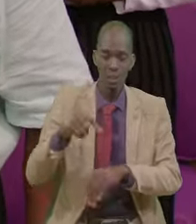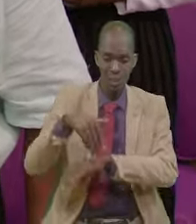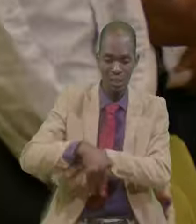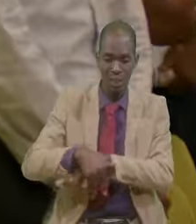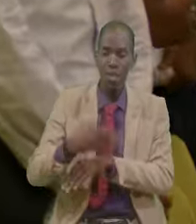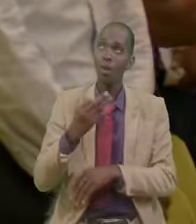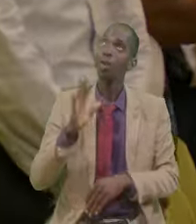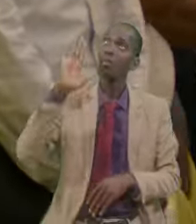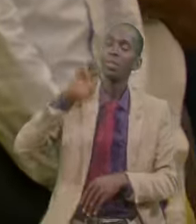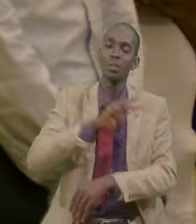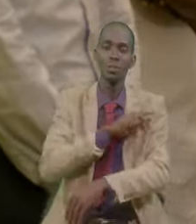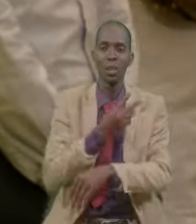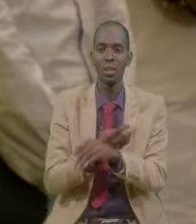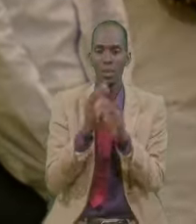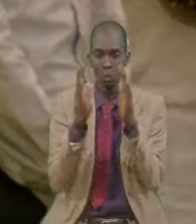might.